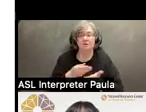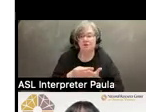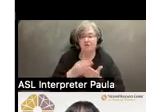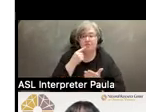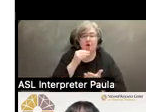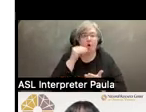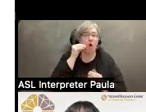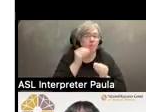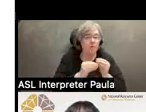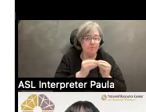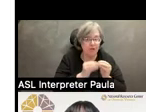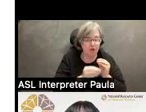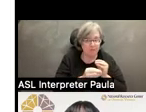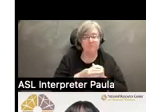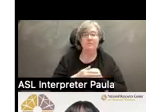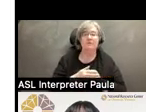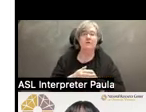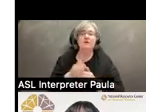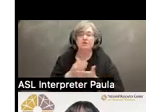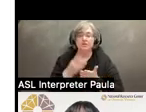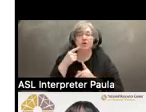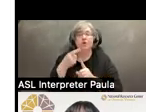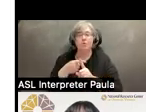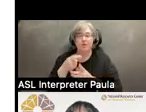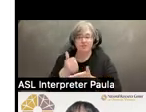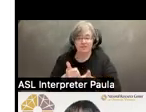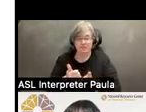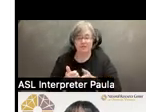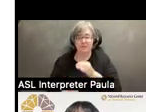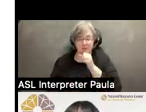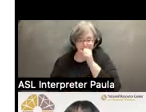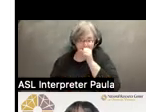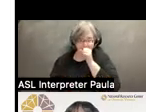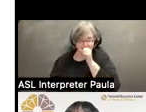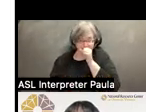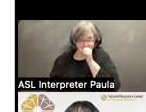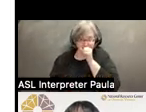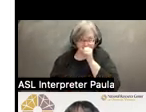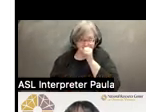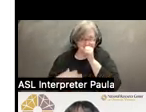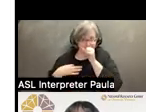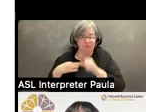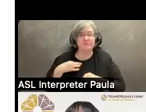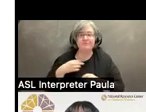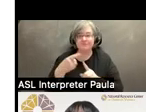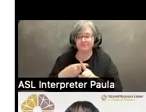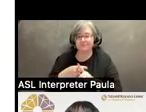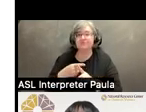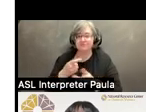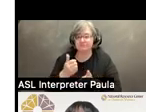home repair. And then some are for rental assistance. And so we are applying for the rental assistance piece of